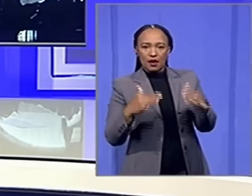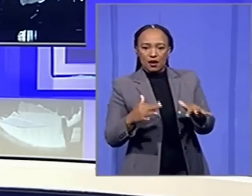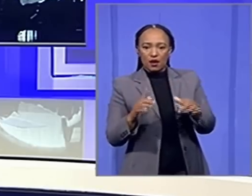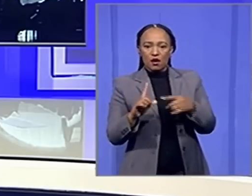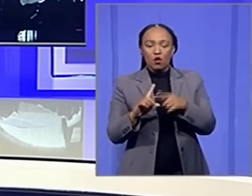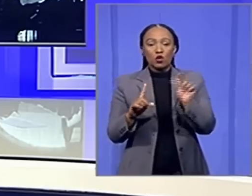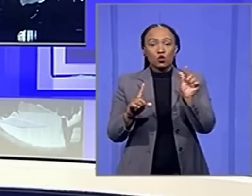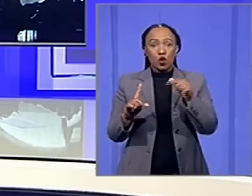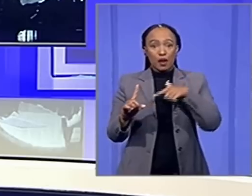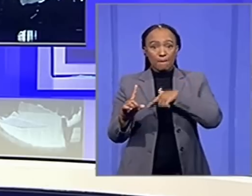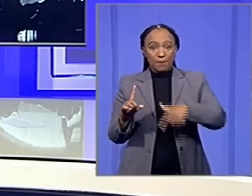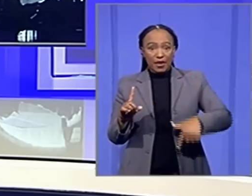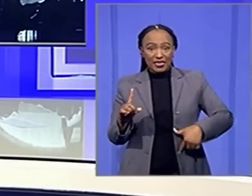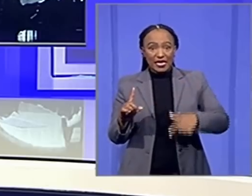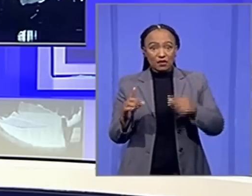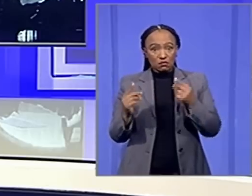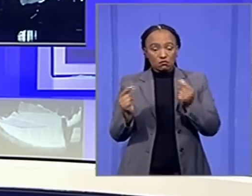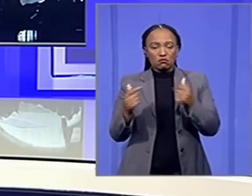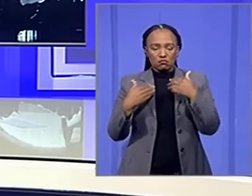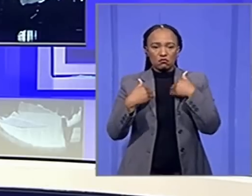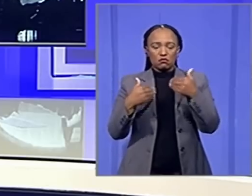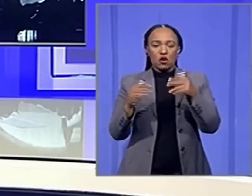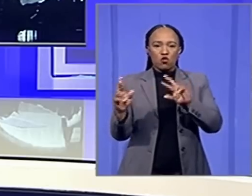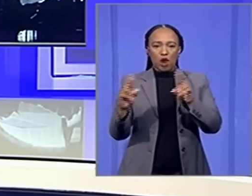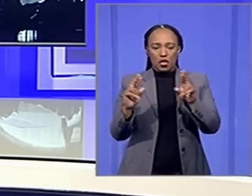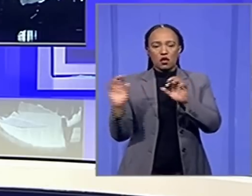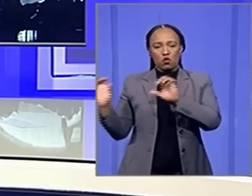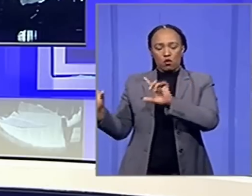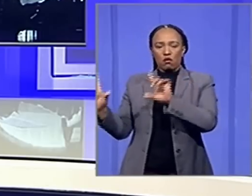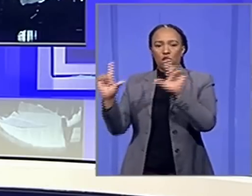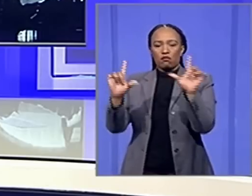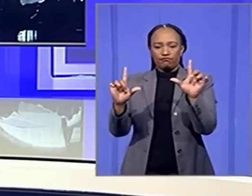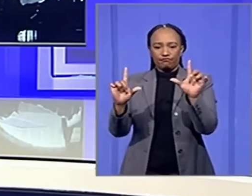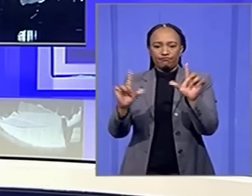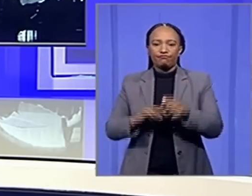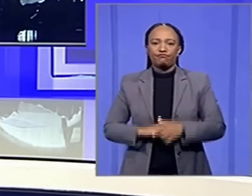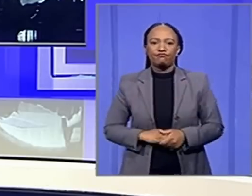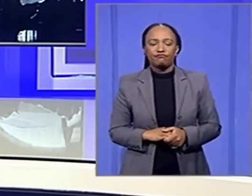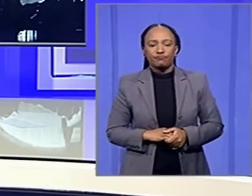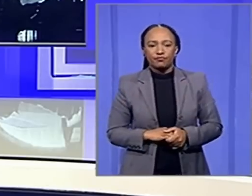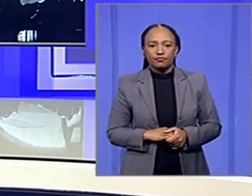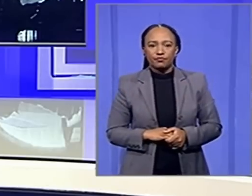sethaleng re tla fetela ho yena bakeng sa hore a tla bue le wena ka wotloloha moyeng